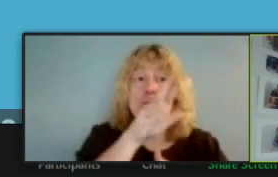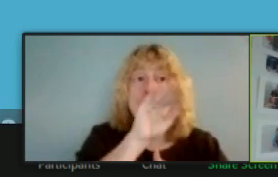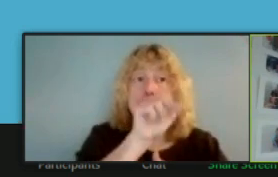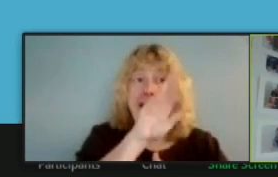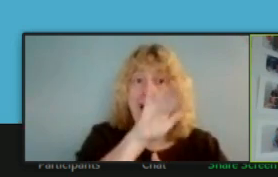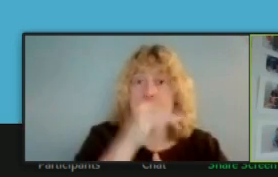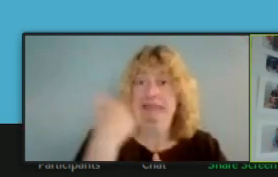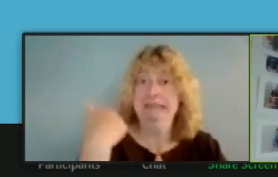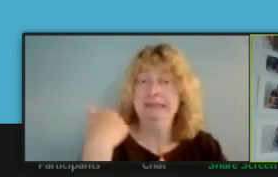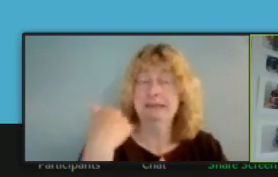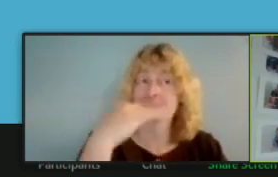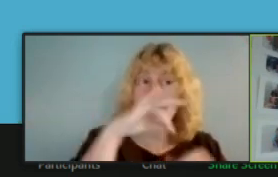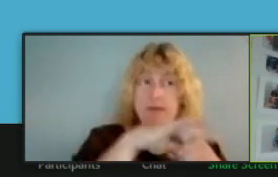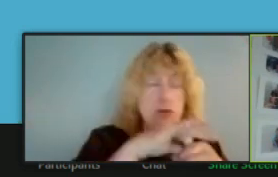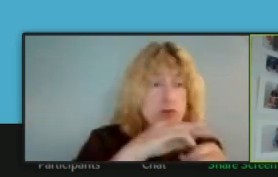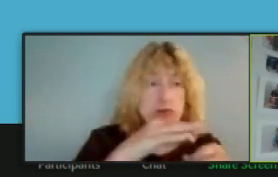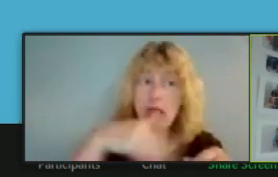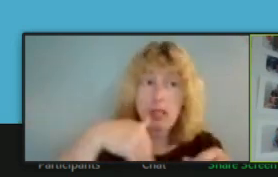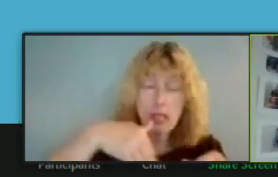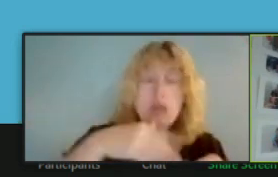can register